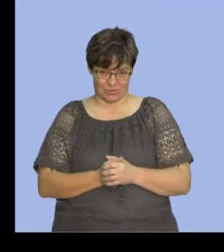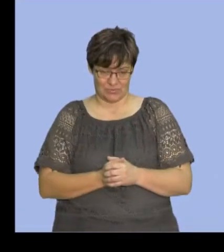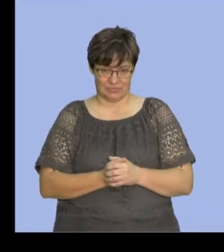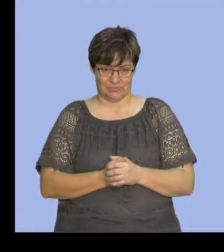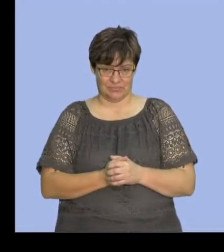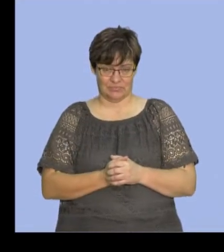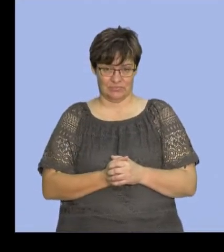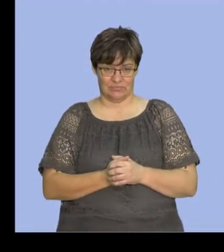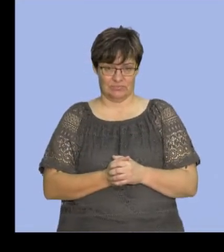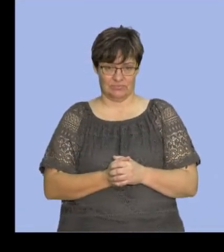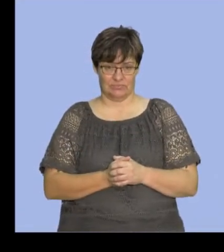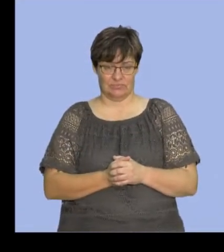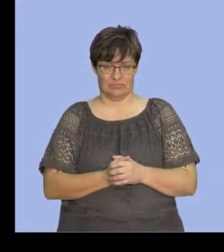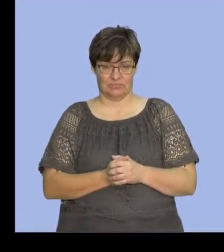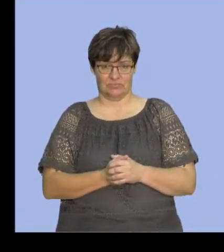Therefore,